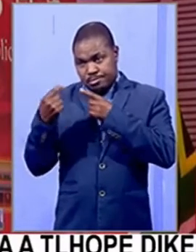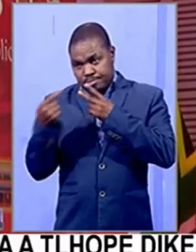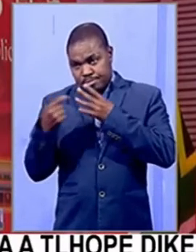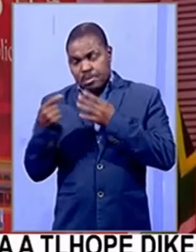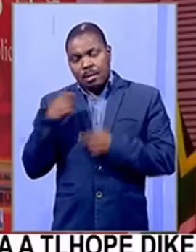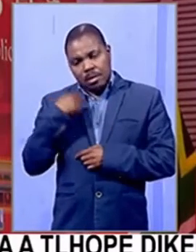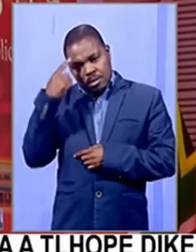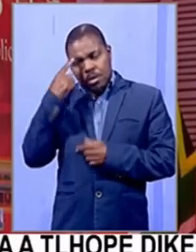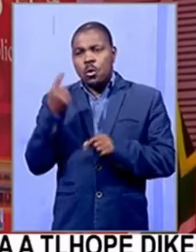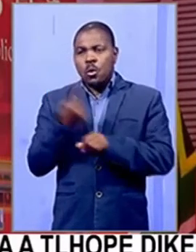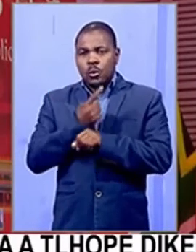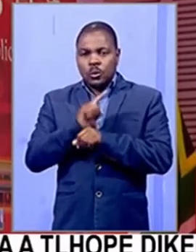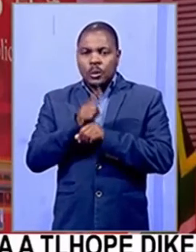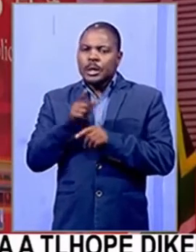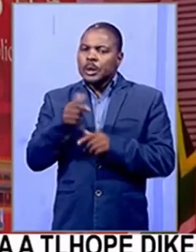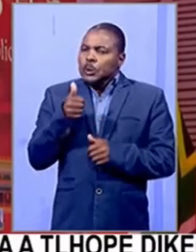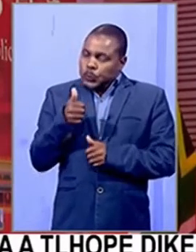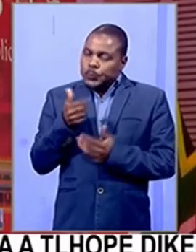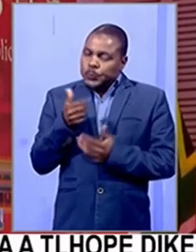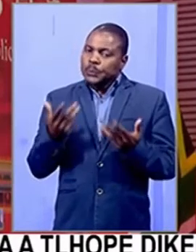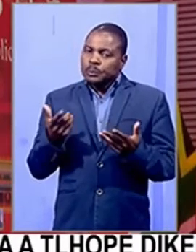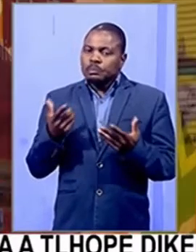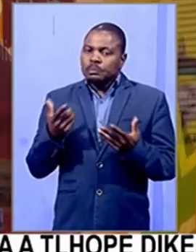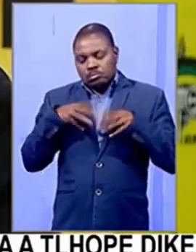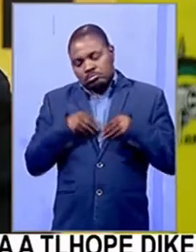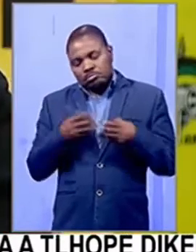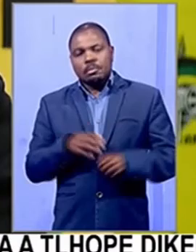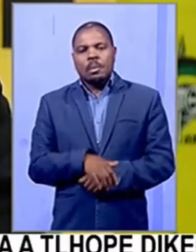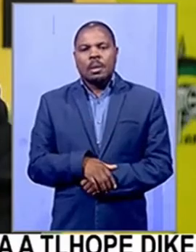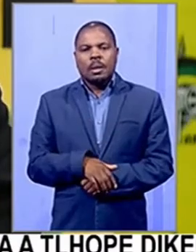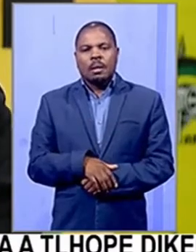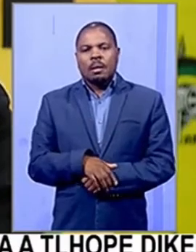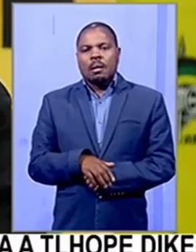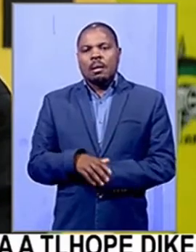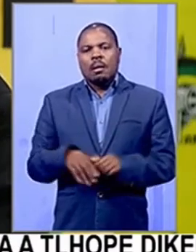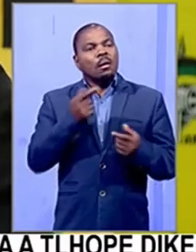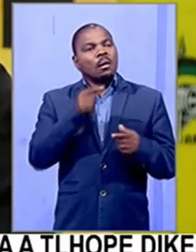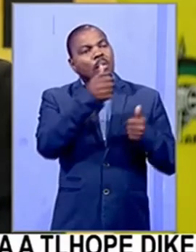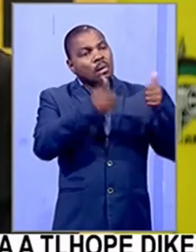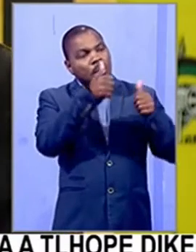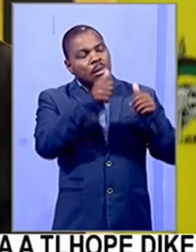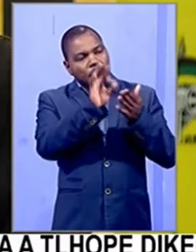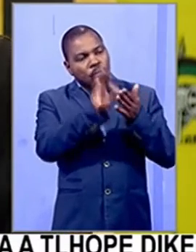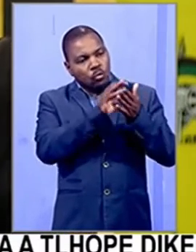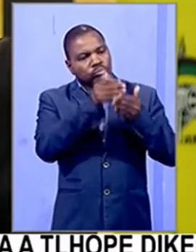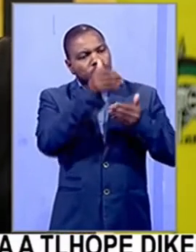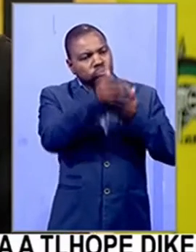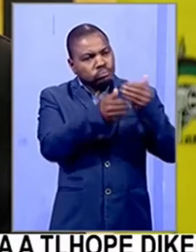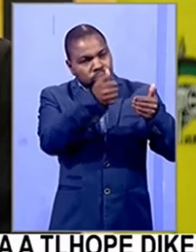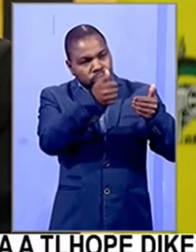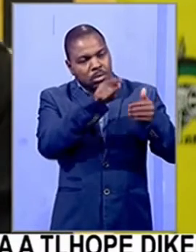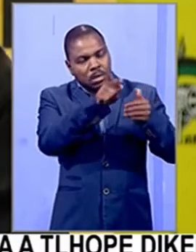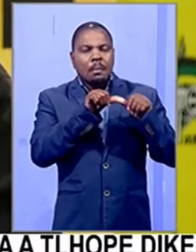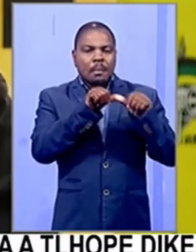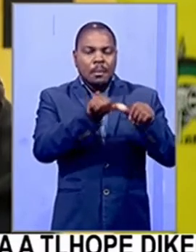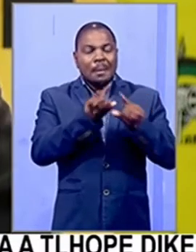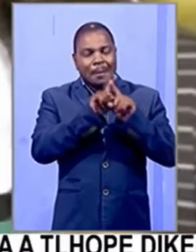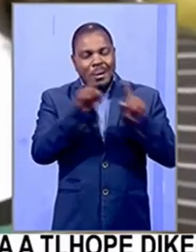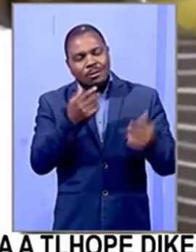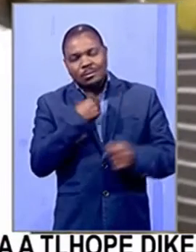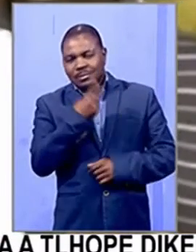it's always a good thing to comply. Lenaane la go tlhopa baeteledipele le tswelela pele mme go setse go itshupa